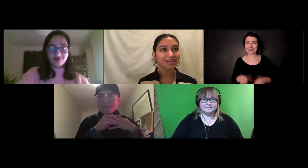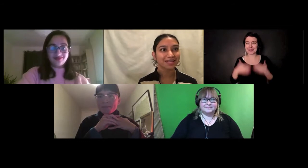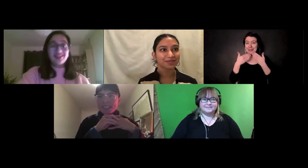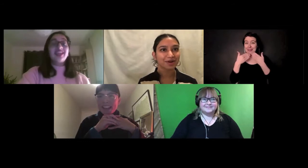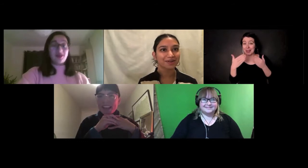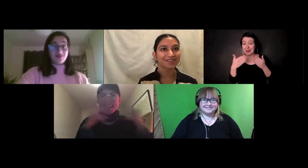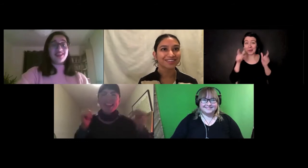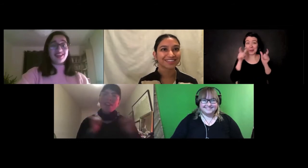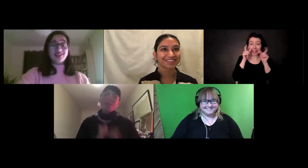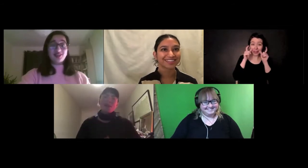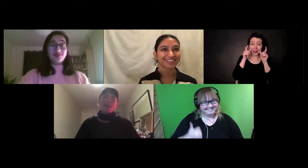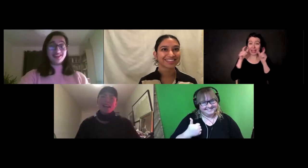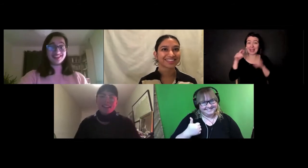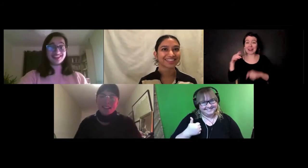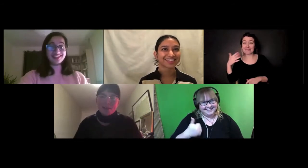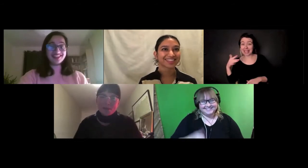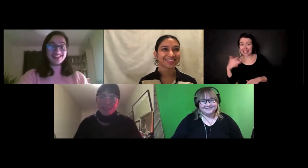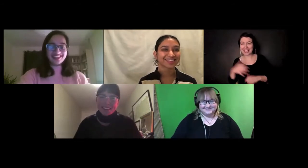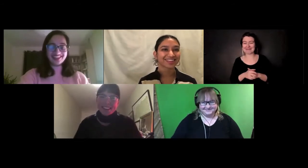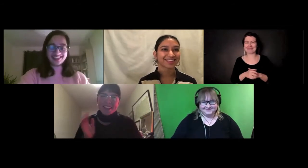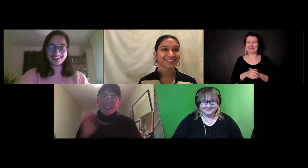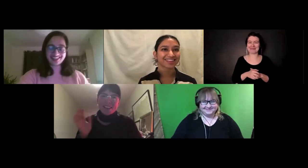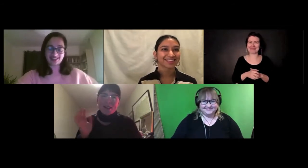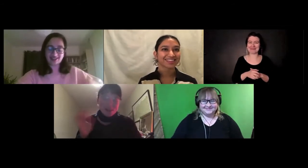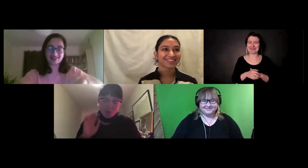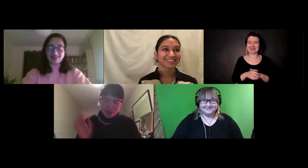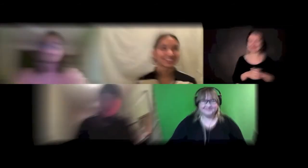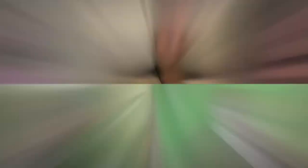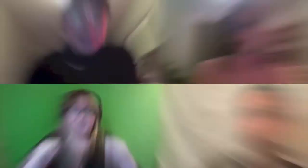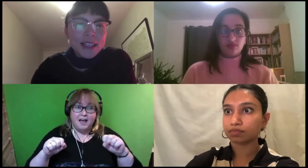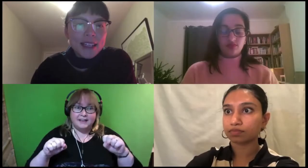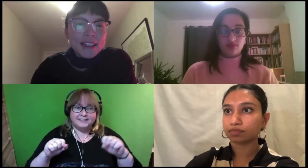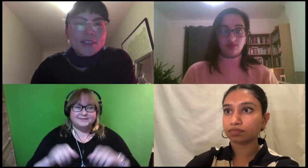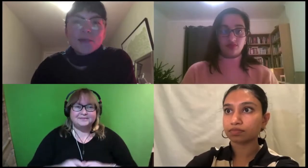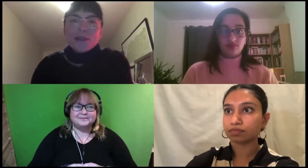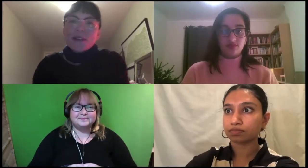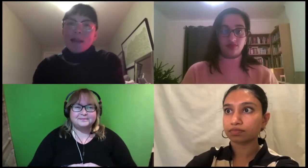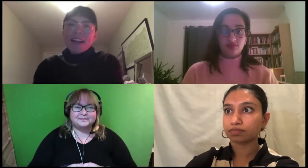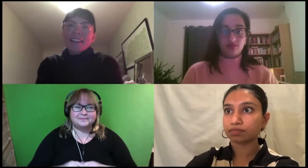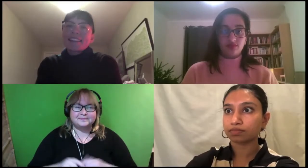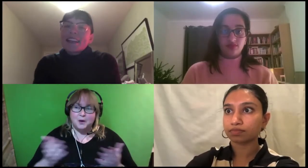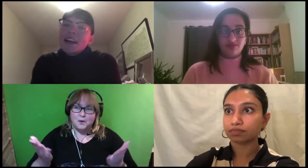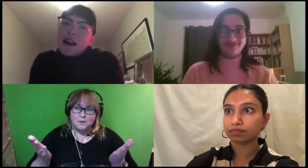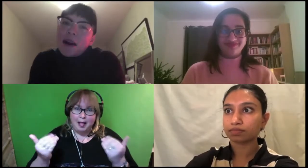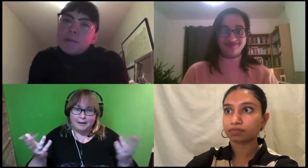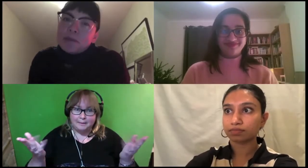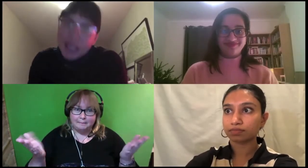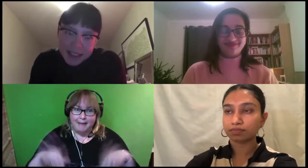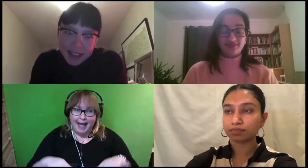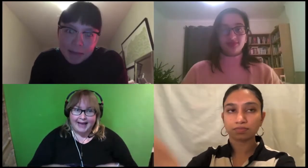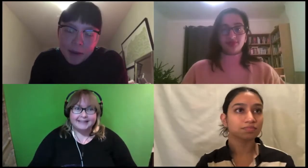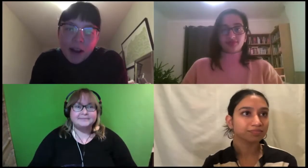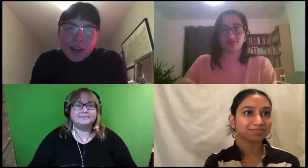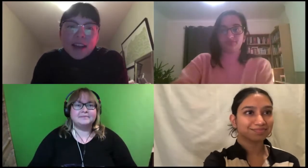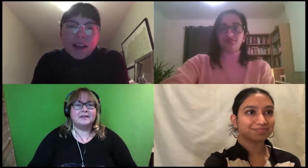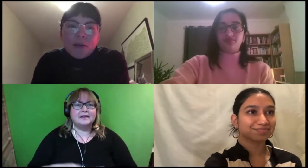and Vicky, as well. Yeah, thank you as well. Yeah, thank you. See everyone soon. So welcome back. In the